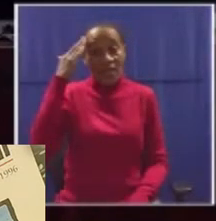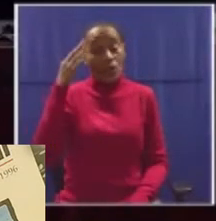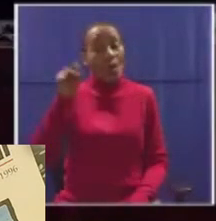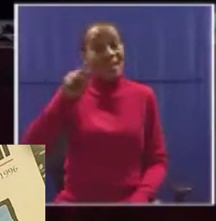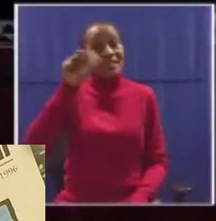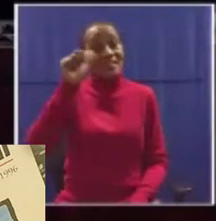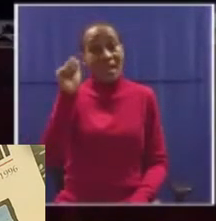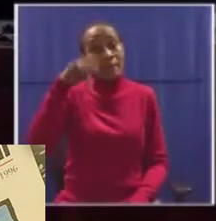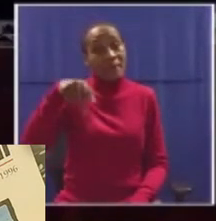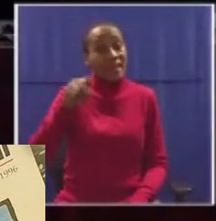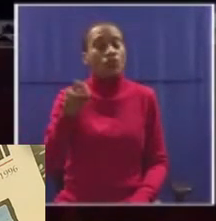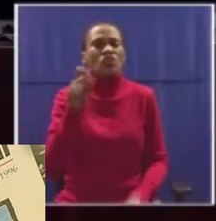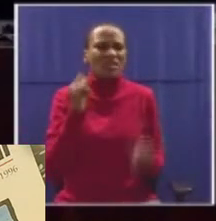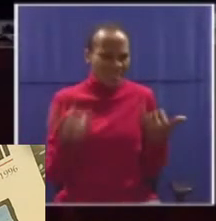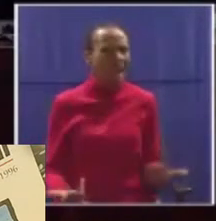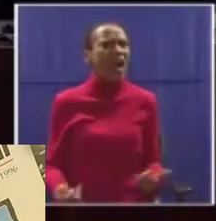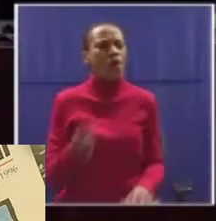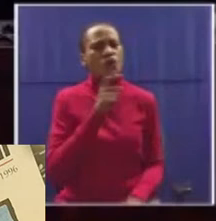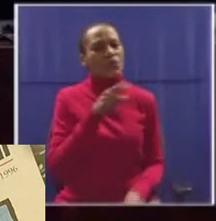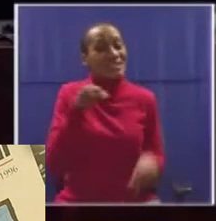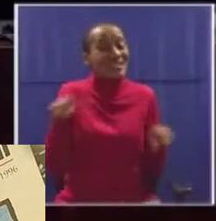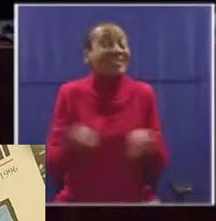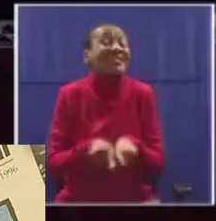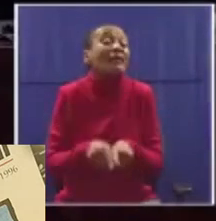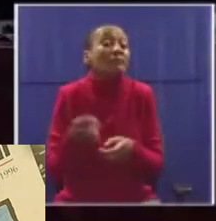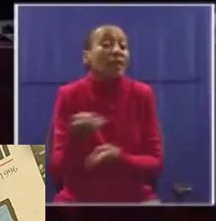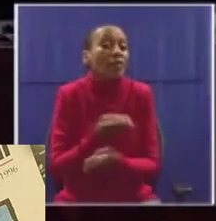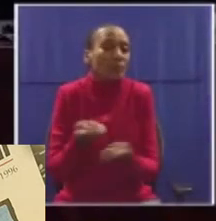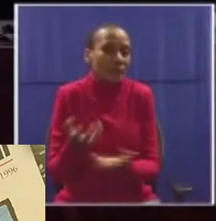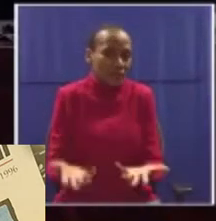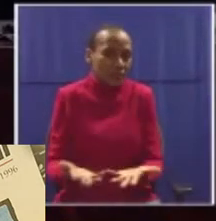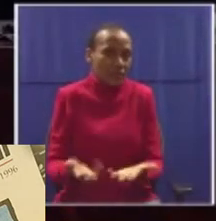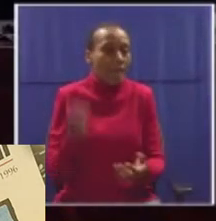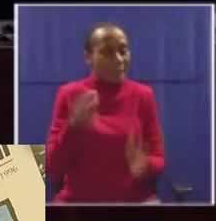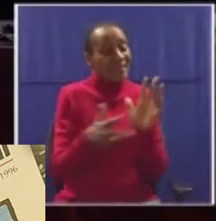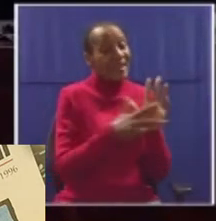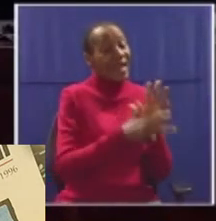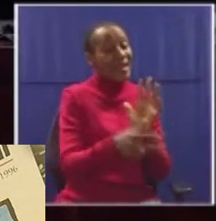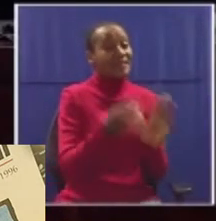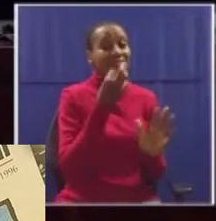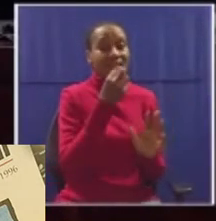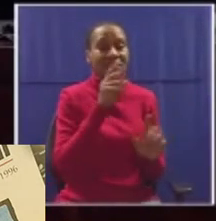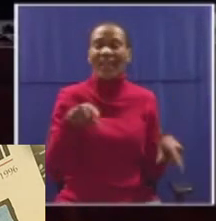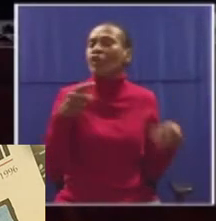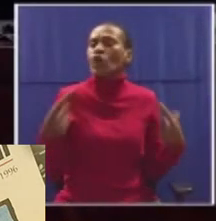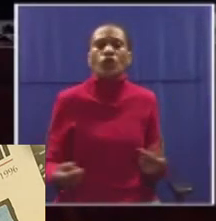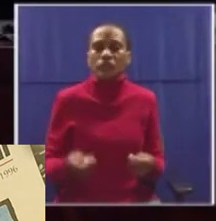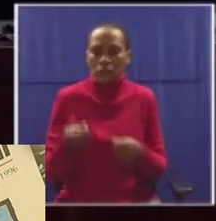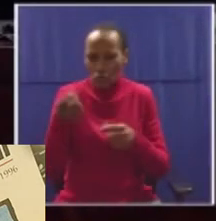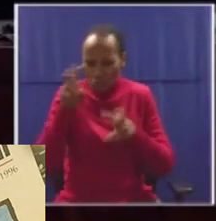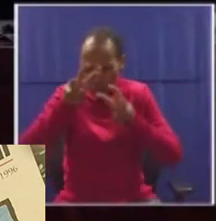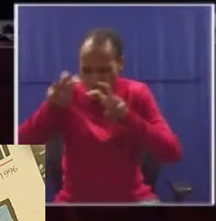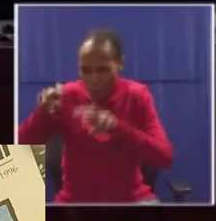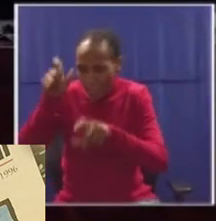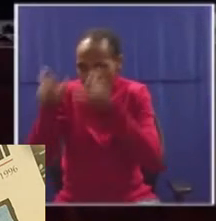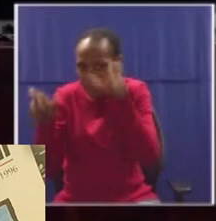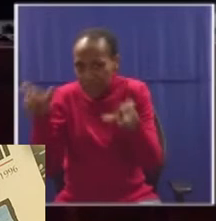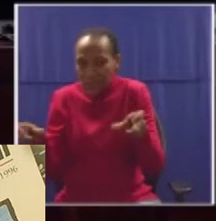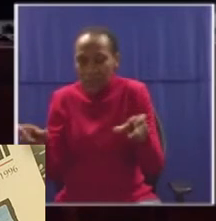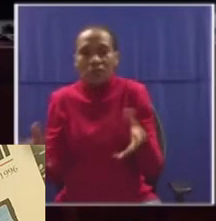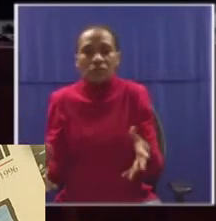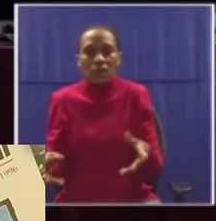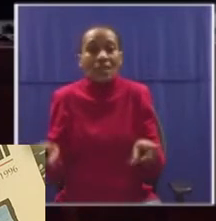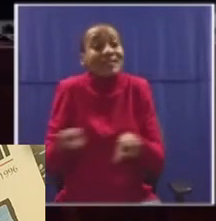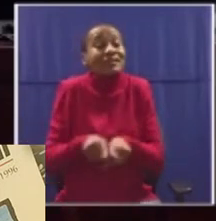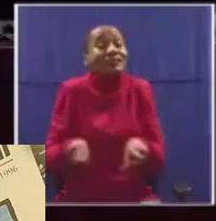saps is already using this equipment prohibited in the ACT to top track people such as they did when the key